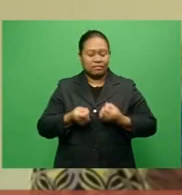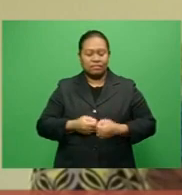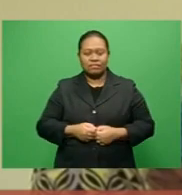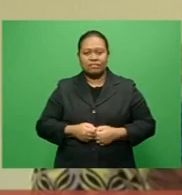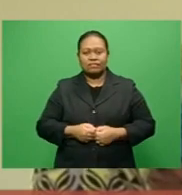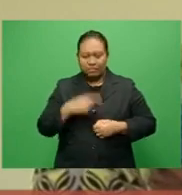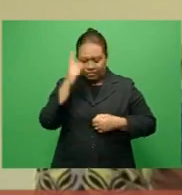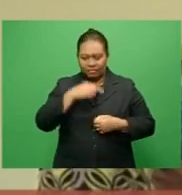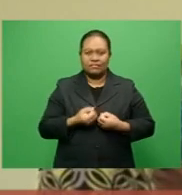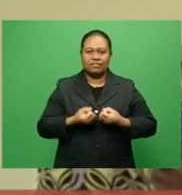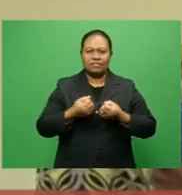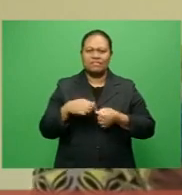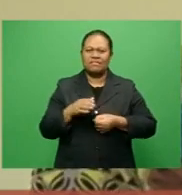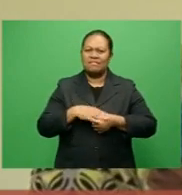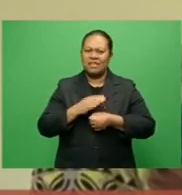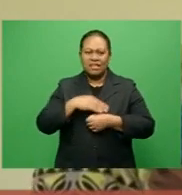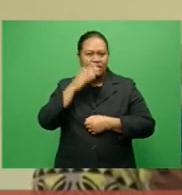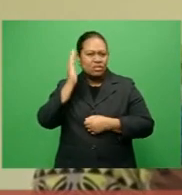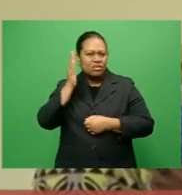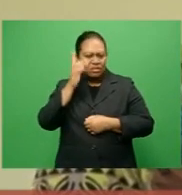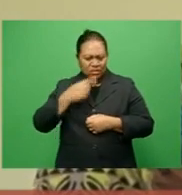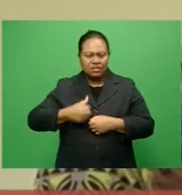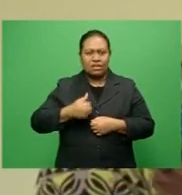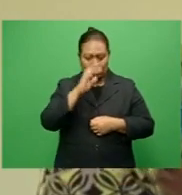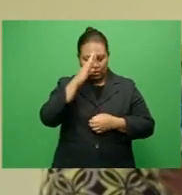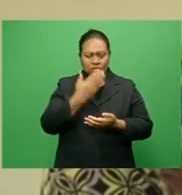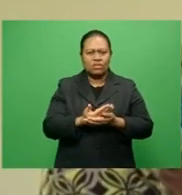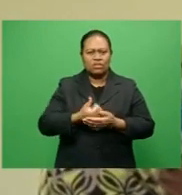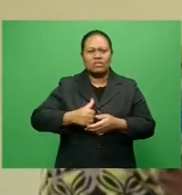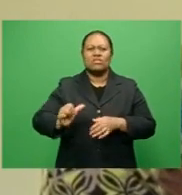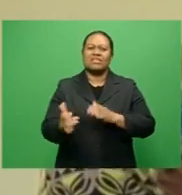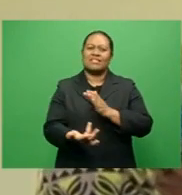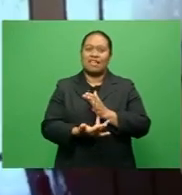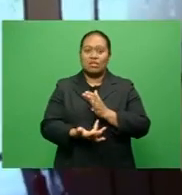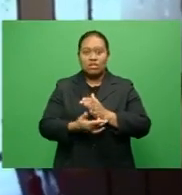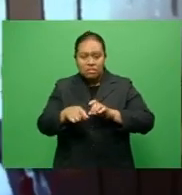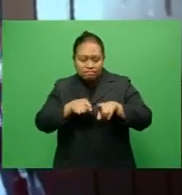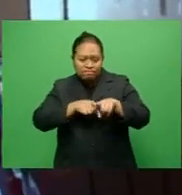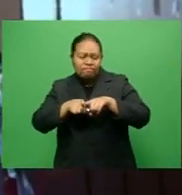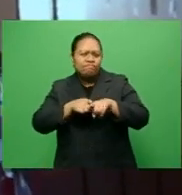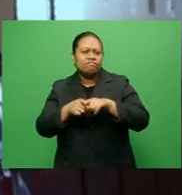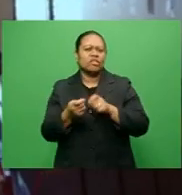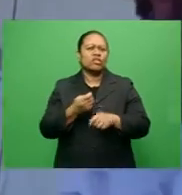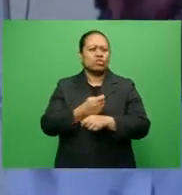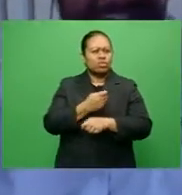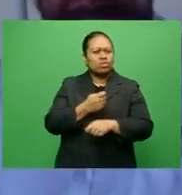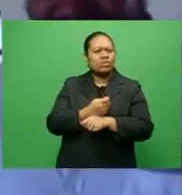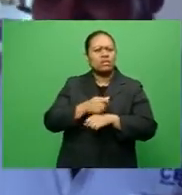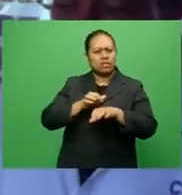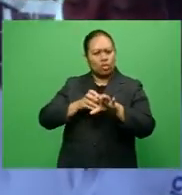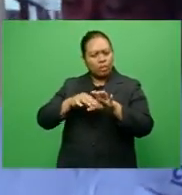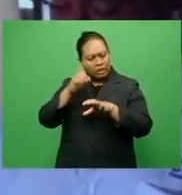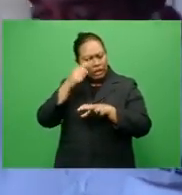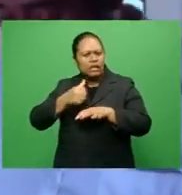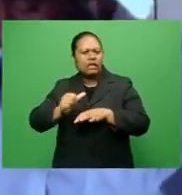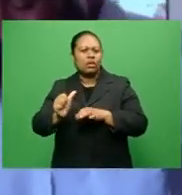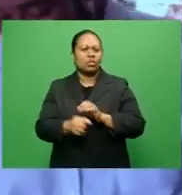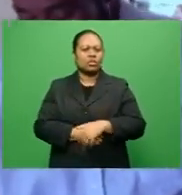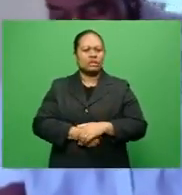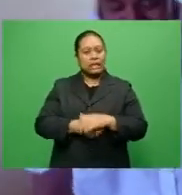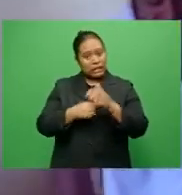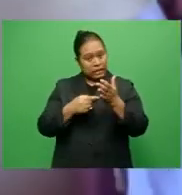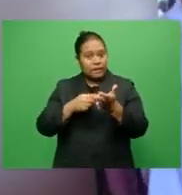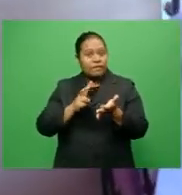your children to equip themselves with the technologies and learning tools such as computers,